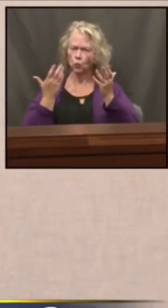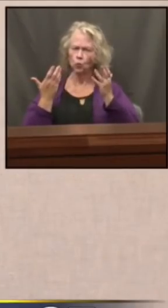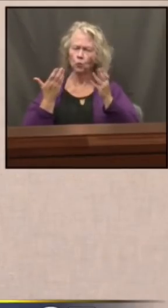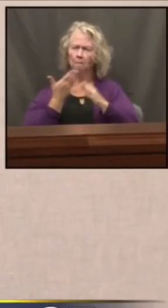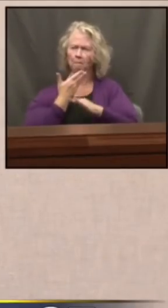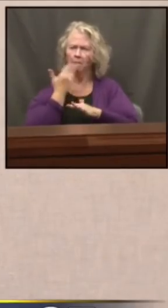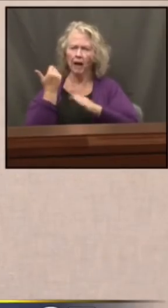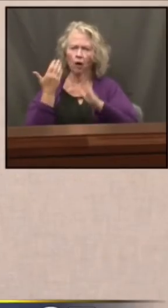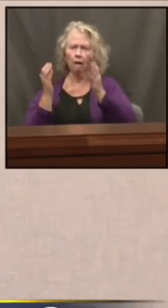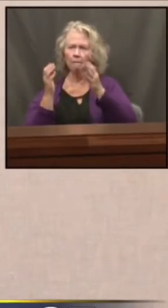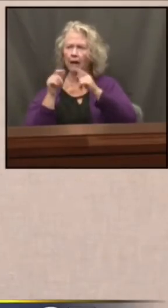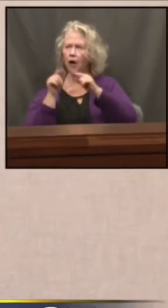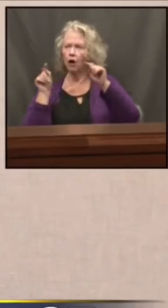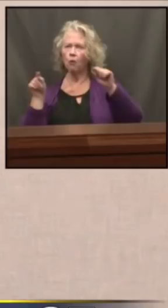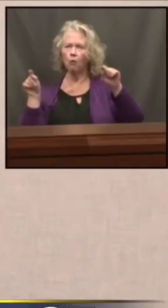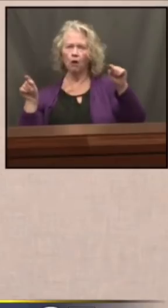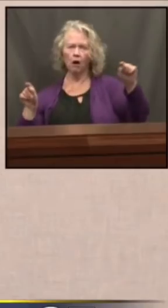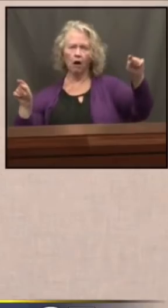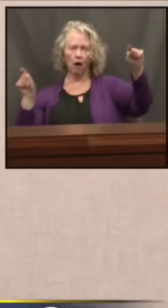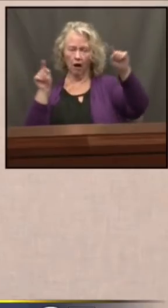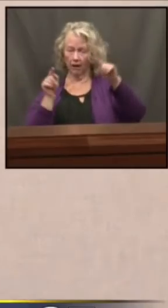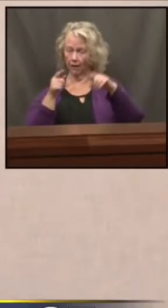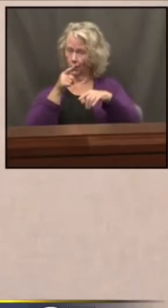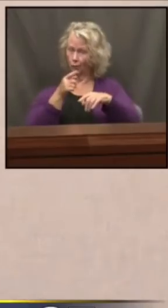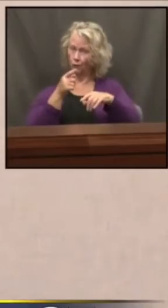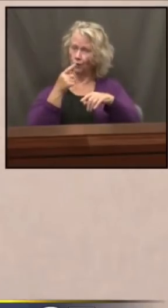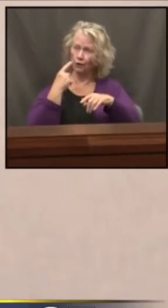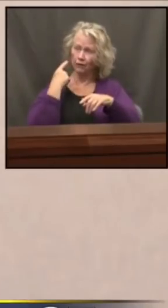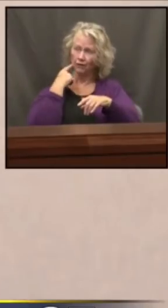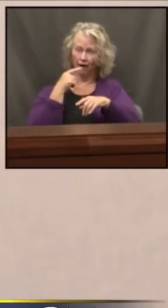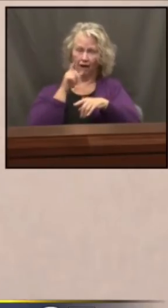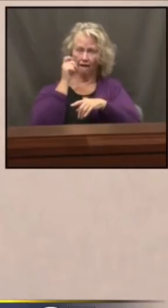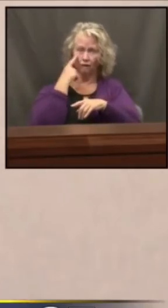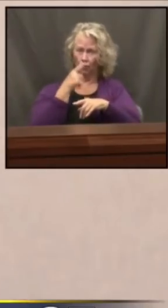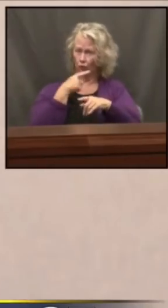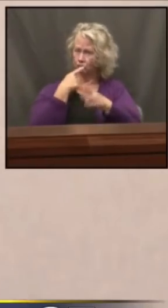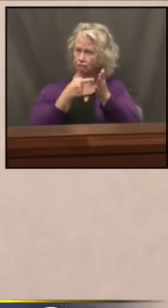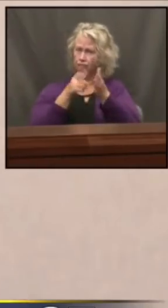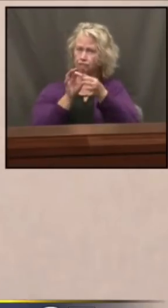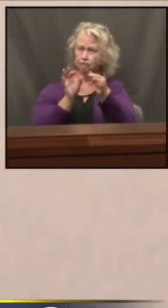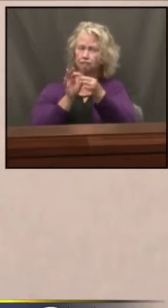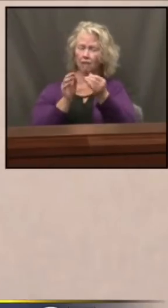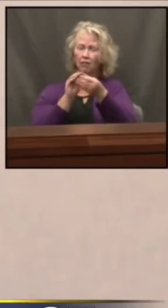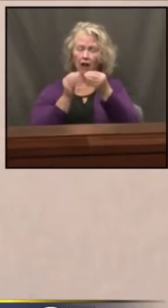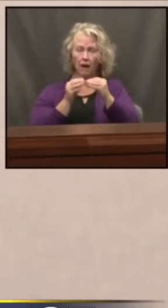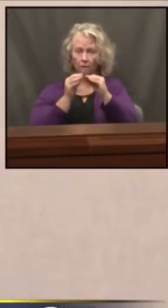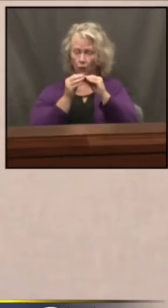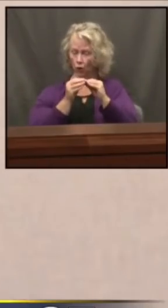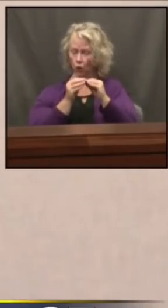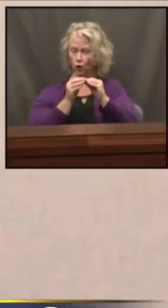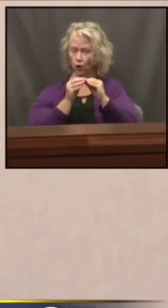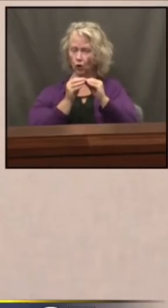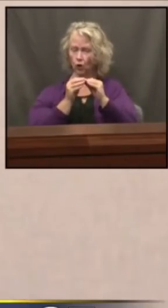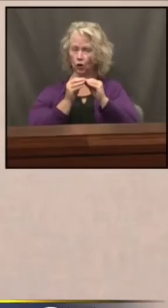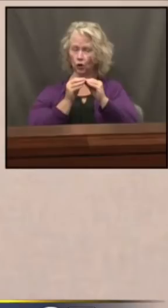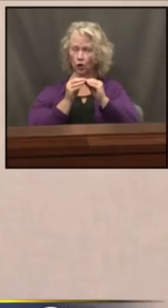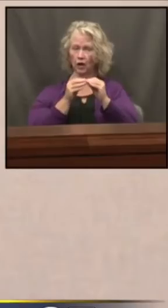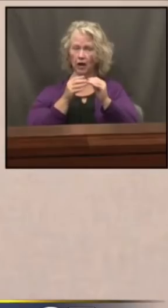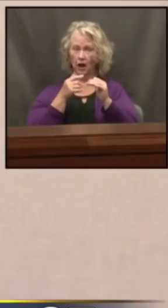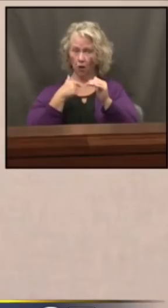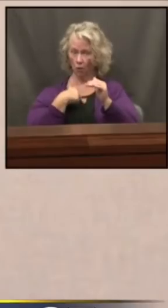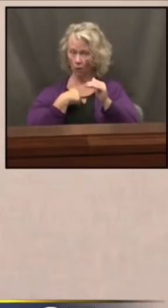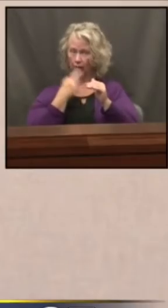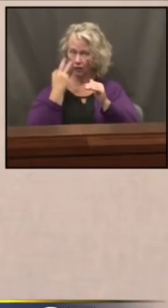many other states around the country. You heard the numbers from the governor at the beginning, where we had a surge